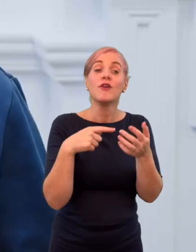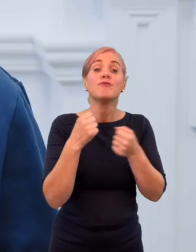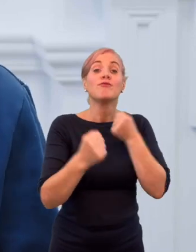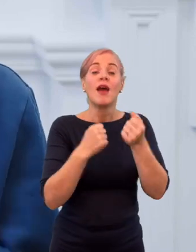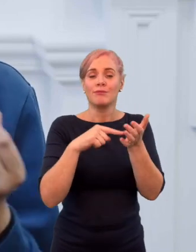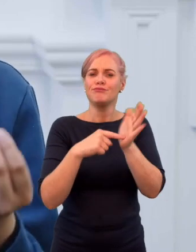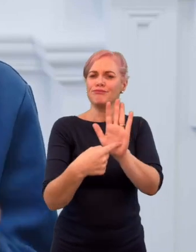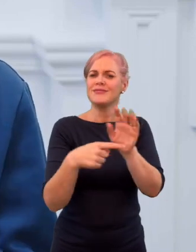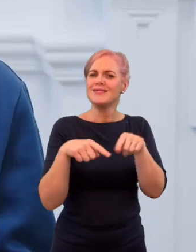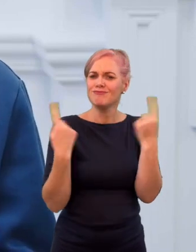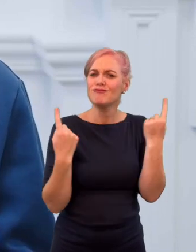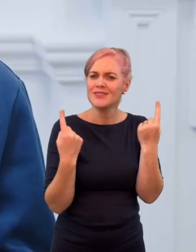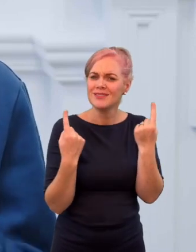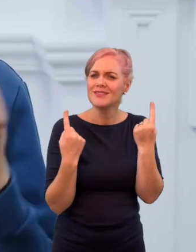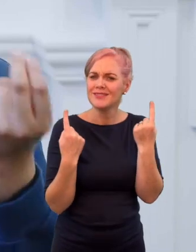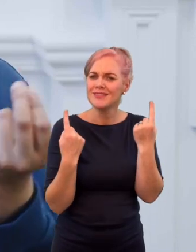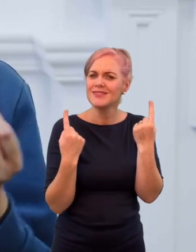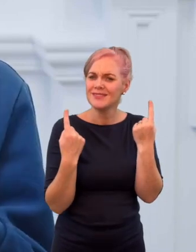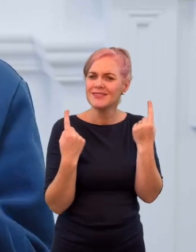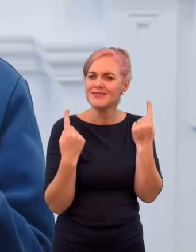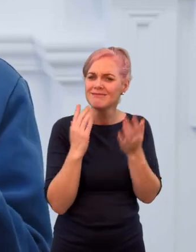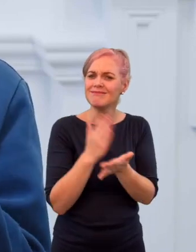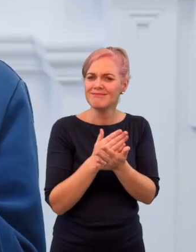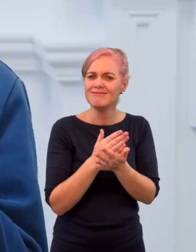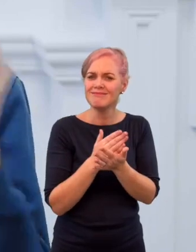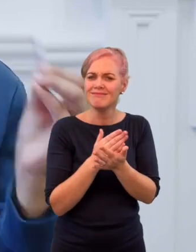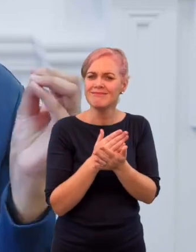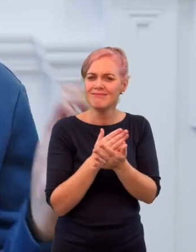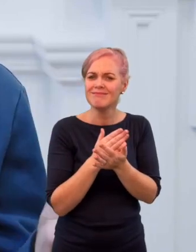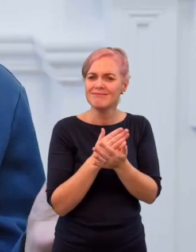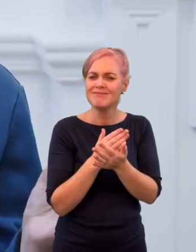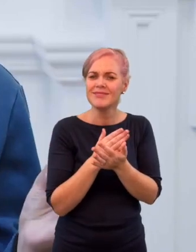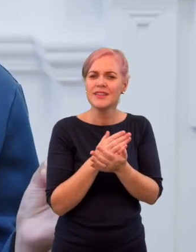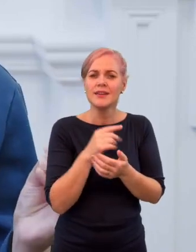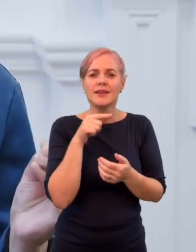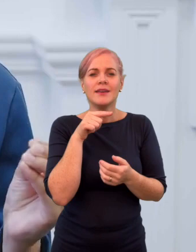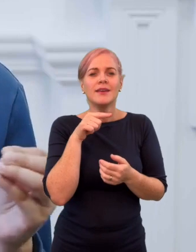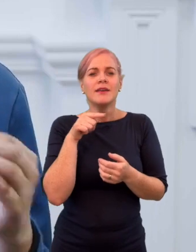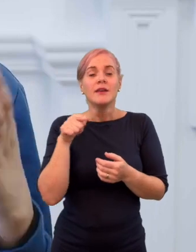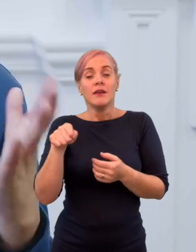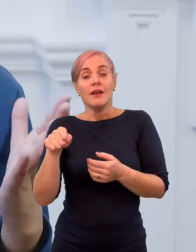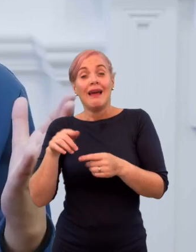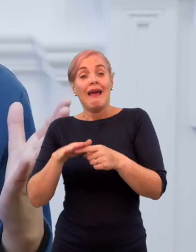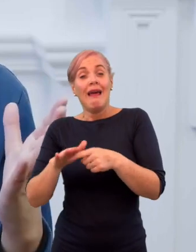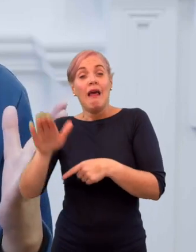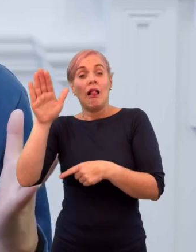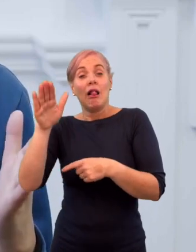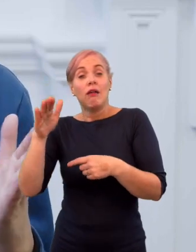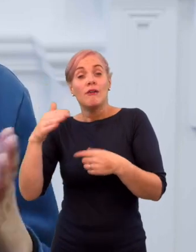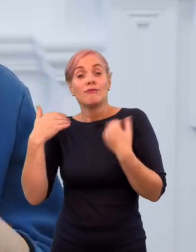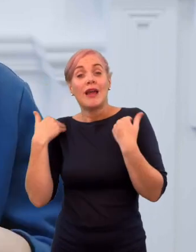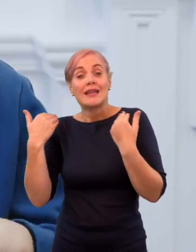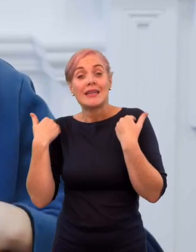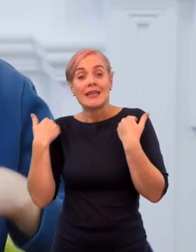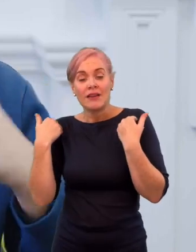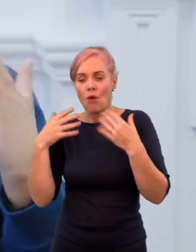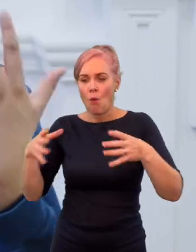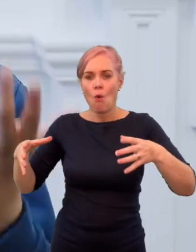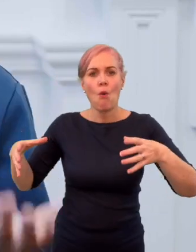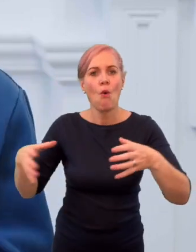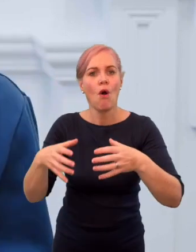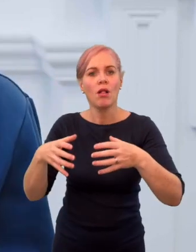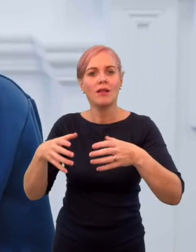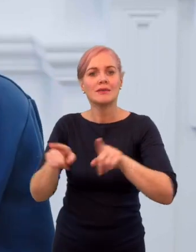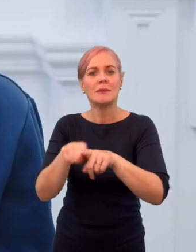And so in those elements, running is portrayed very differently. So with hill training, they're all together. They'll do